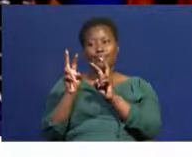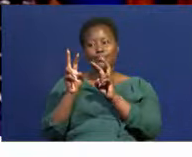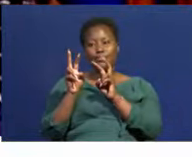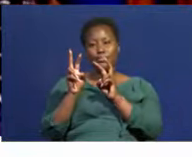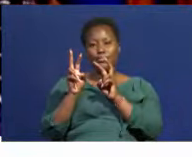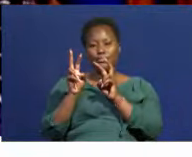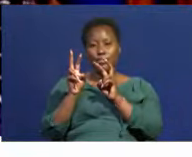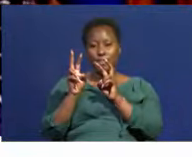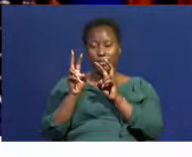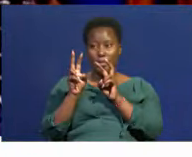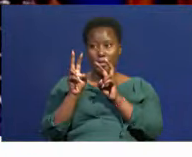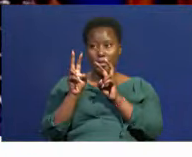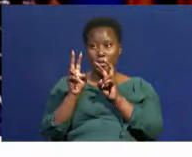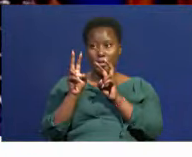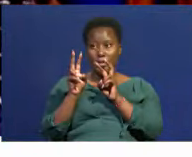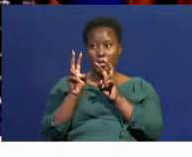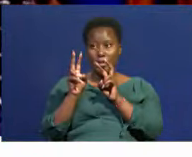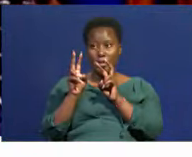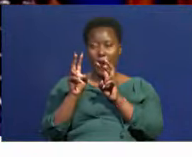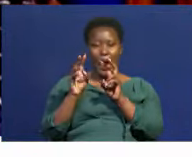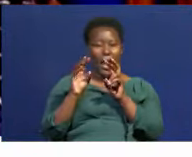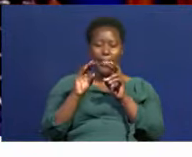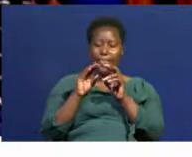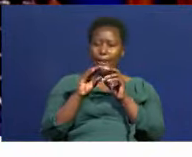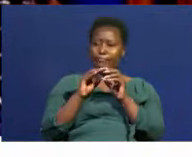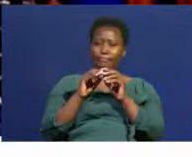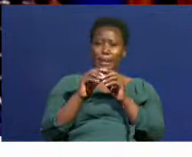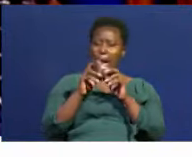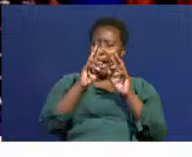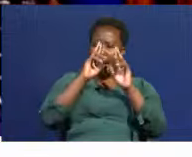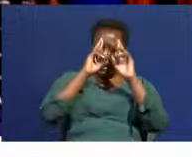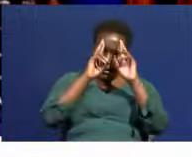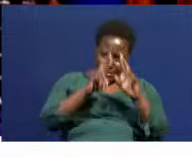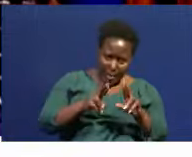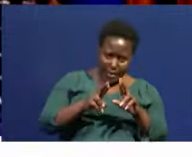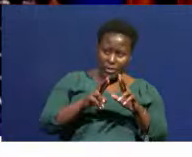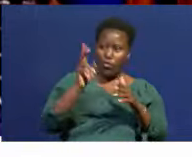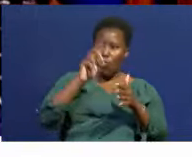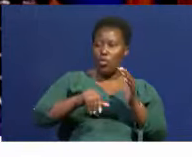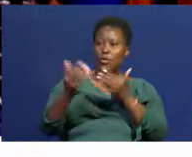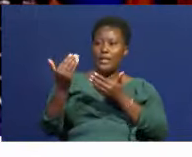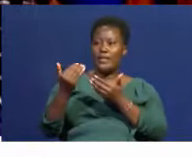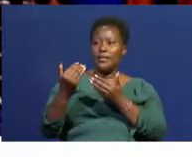Decorum is the least we'll be expecting from members.